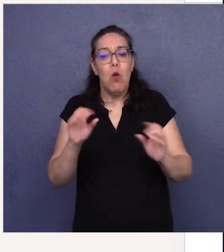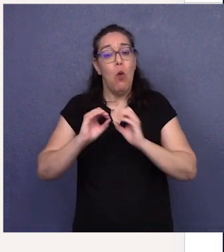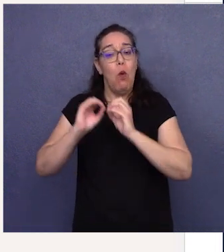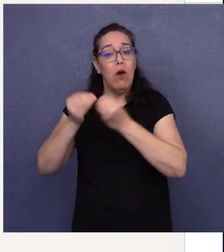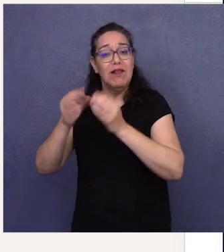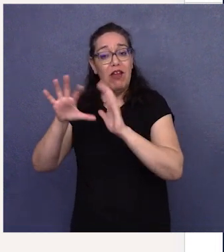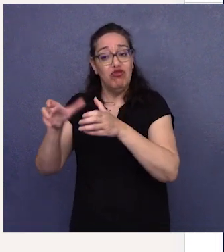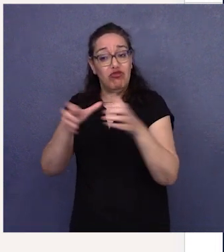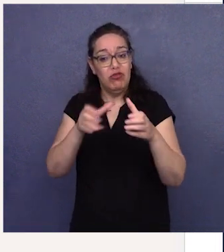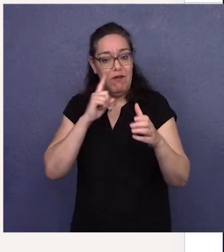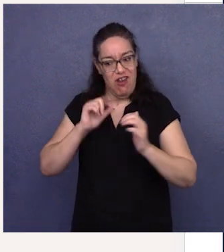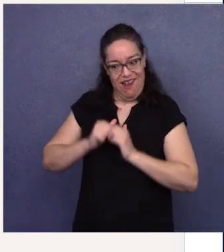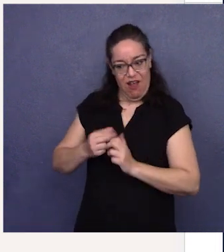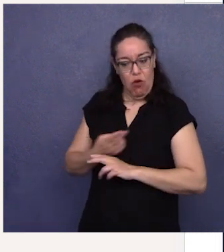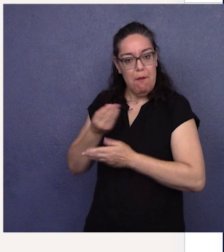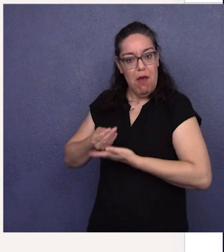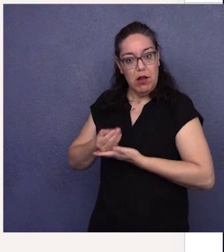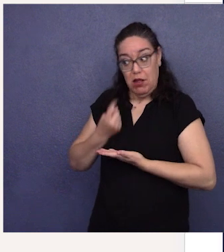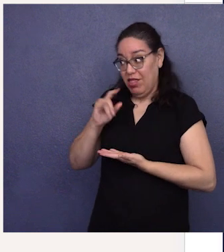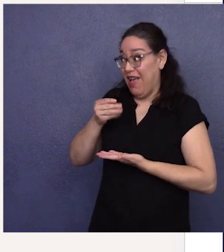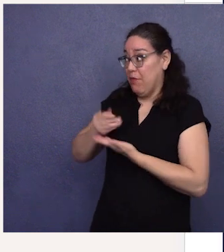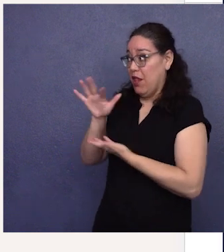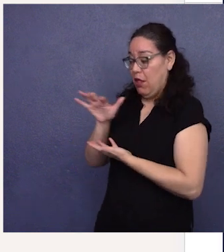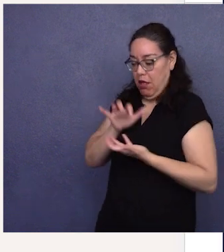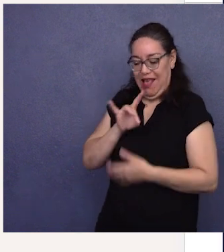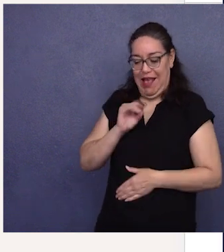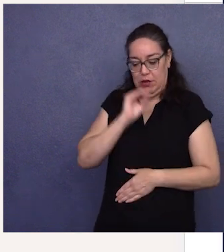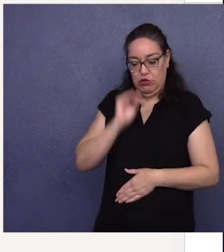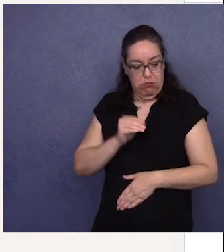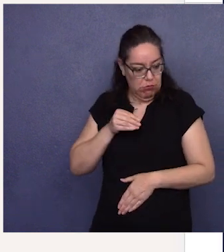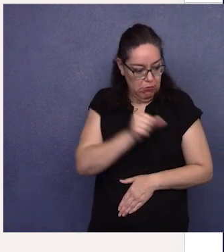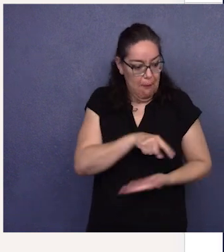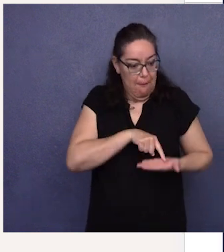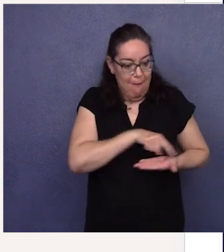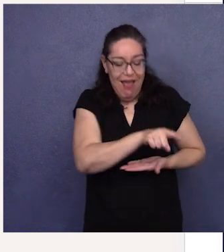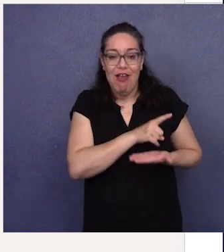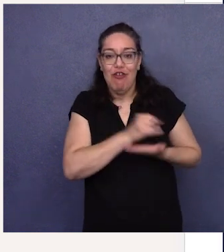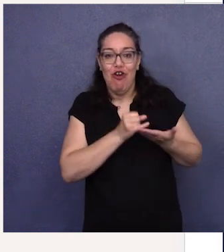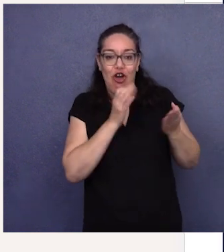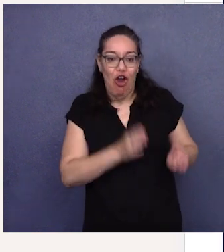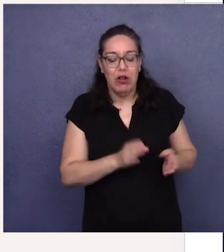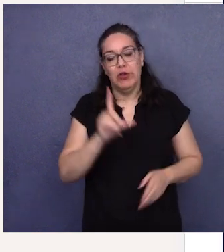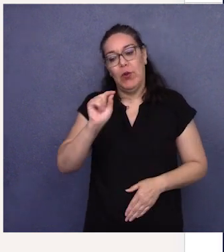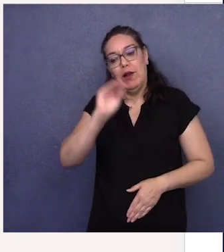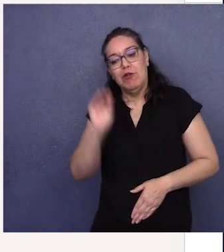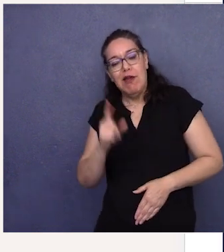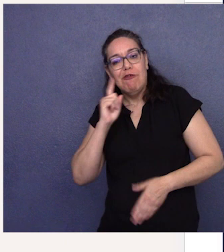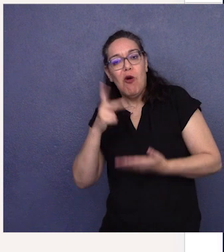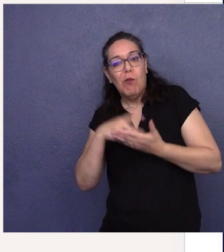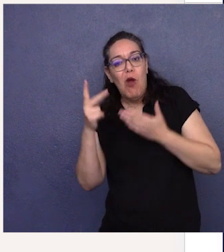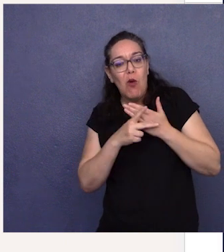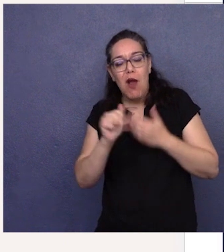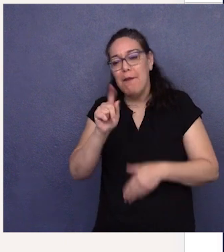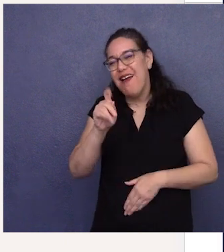category for how you use the funds, 80% needs to be for paying the artists and 20% for programmatic, admin, or